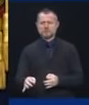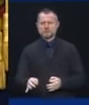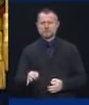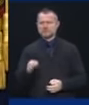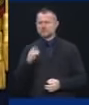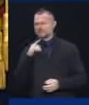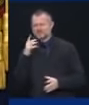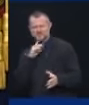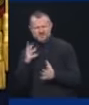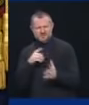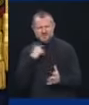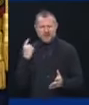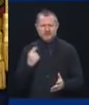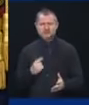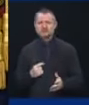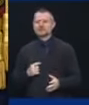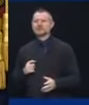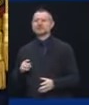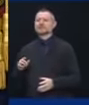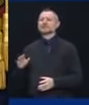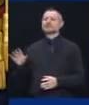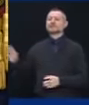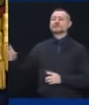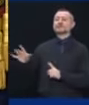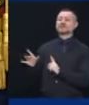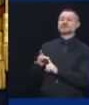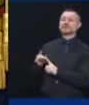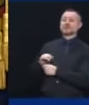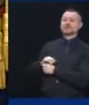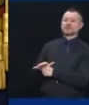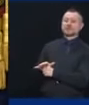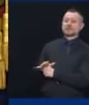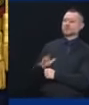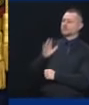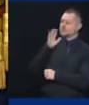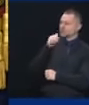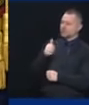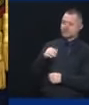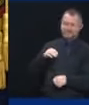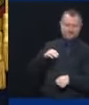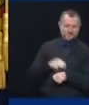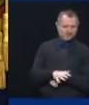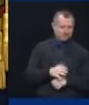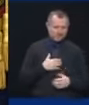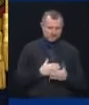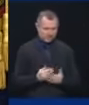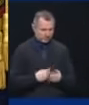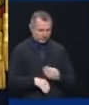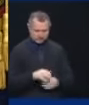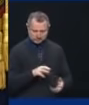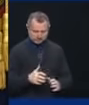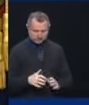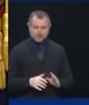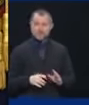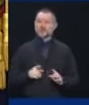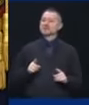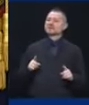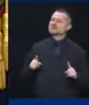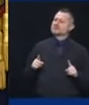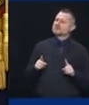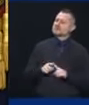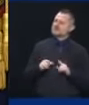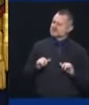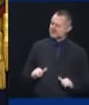his COVID diagnosis won't affect budget negotiations. We're going to have the same negotiations. There will